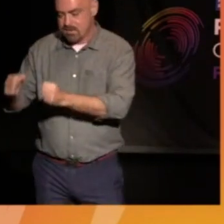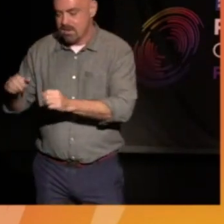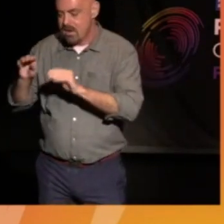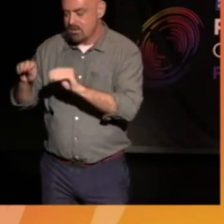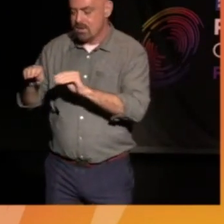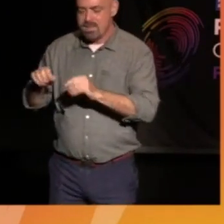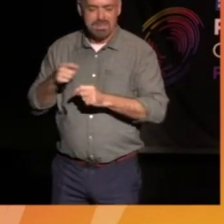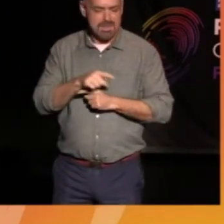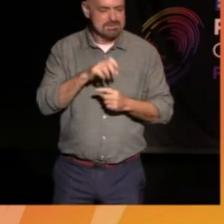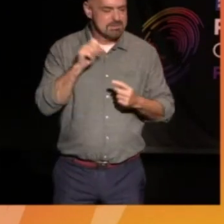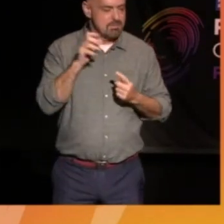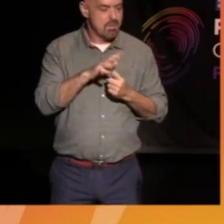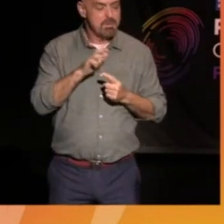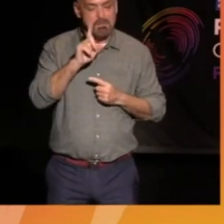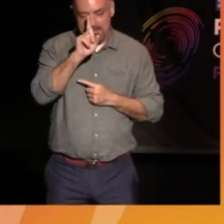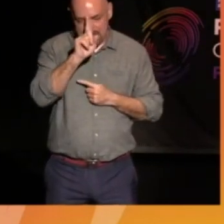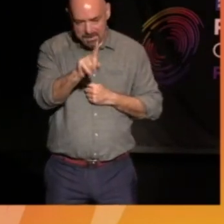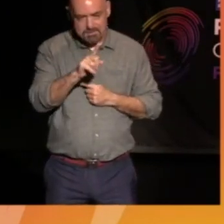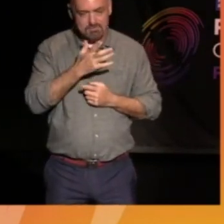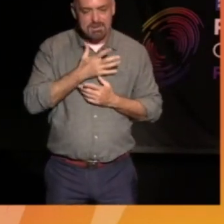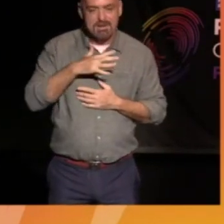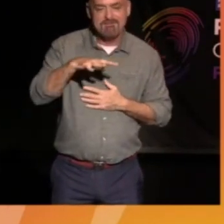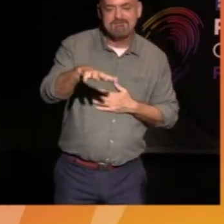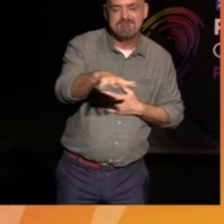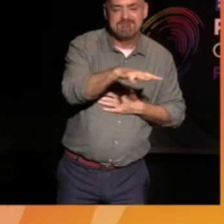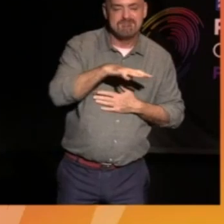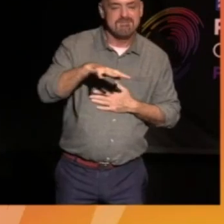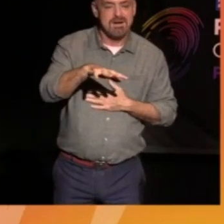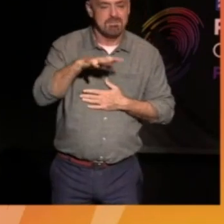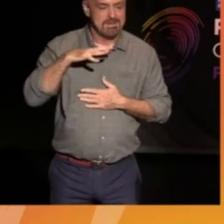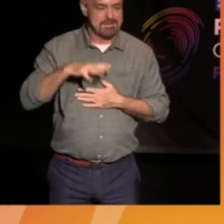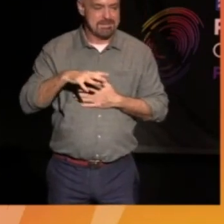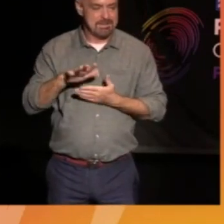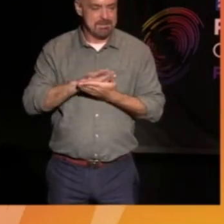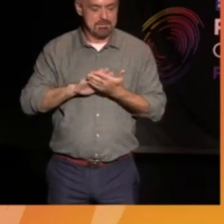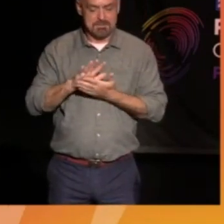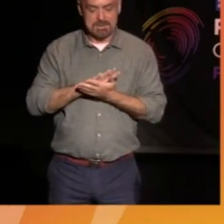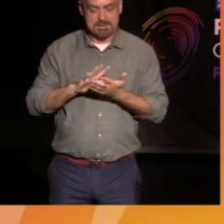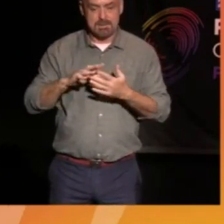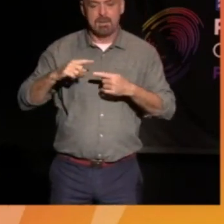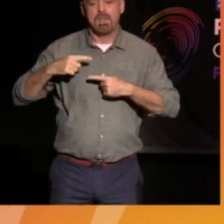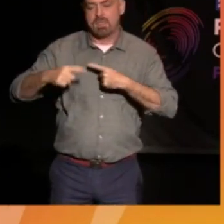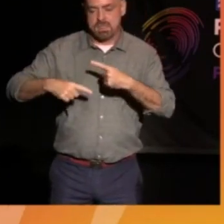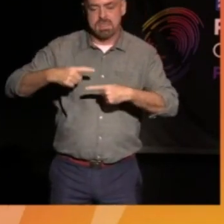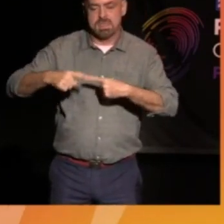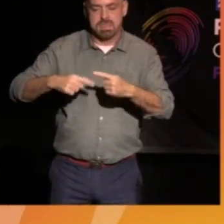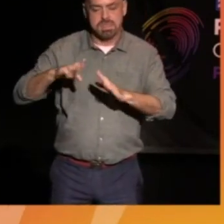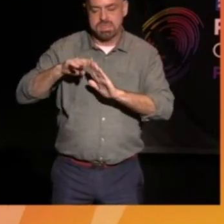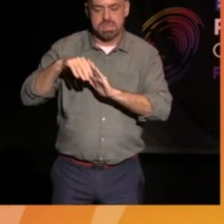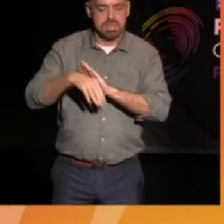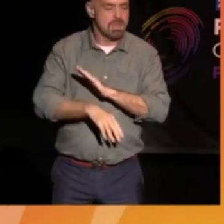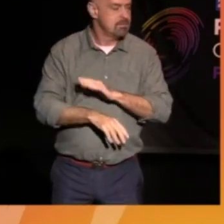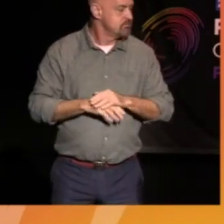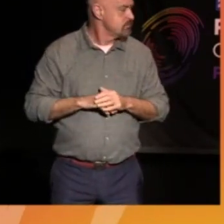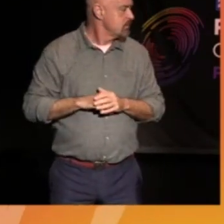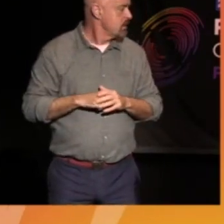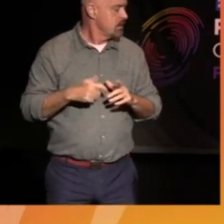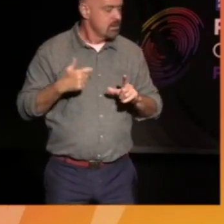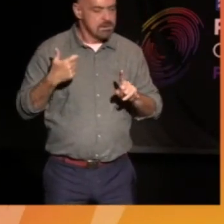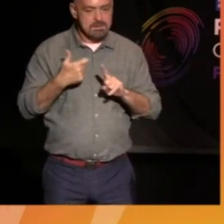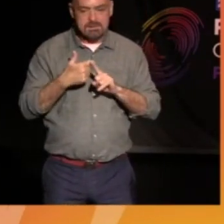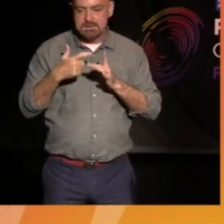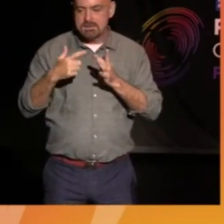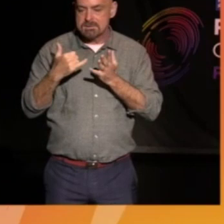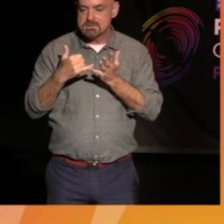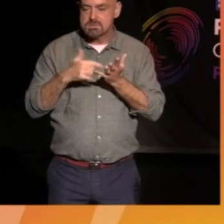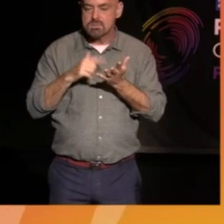completely important, but is there anything that can actually support the families so that this doesn't perpetuate and continue? Okay, Kinsu, can I come to